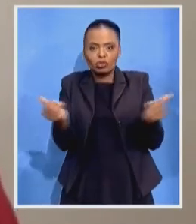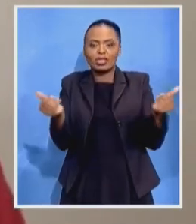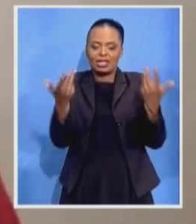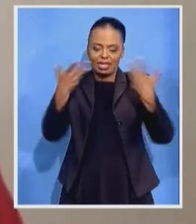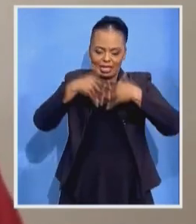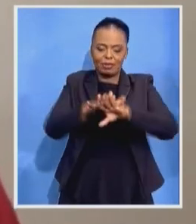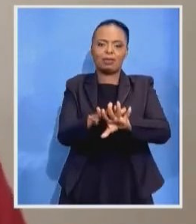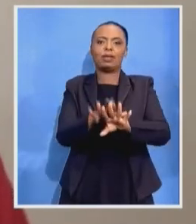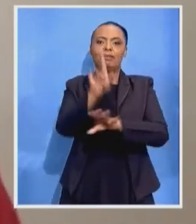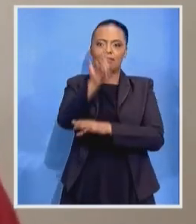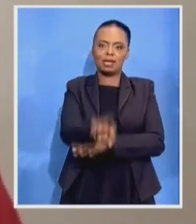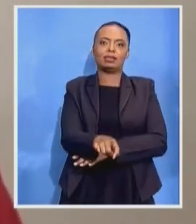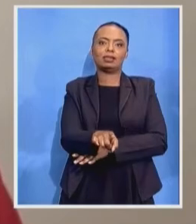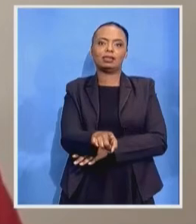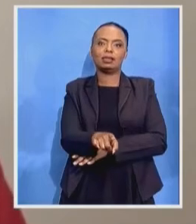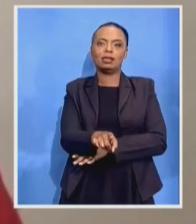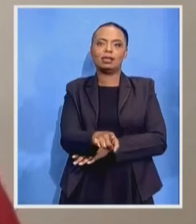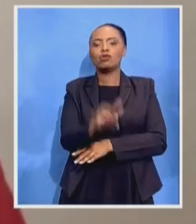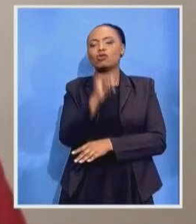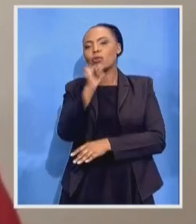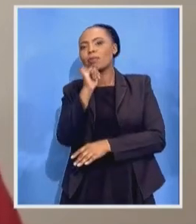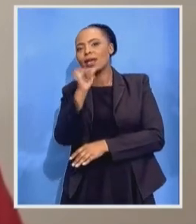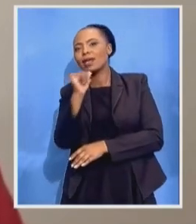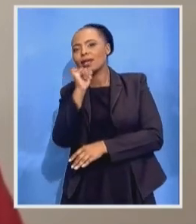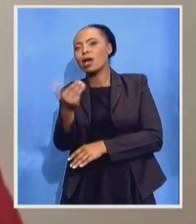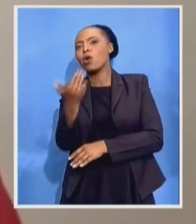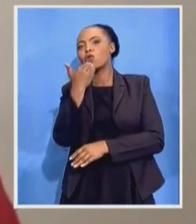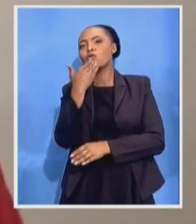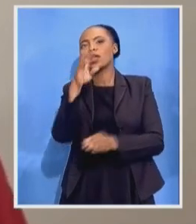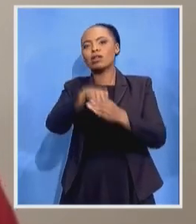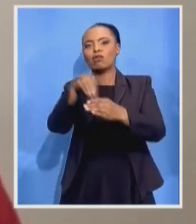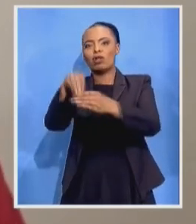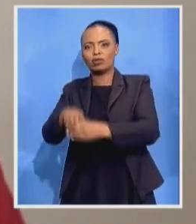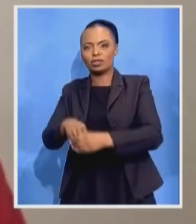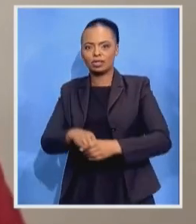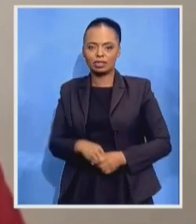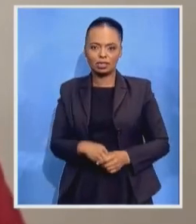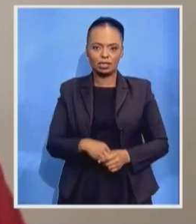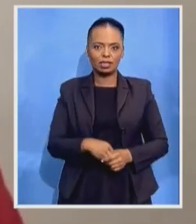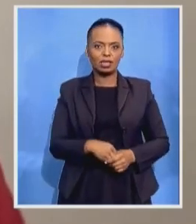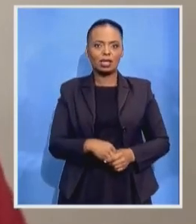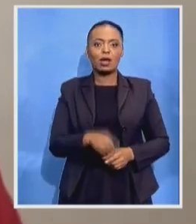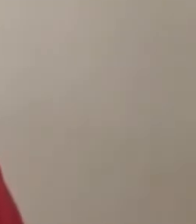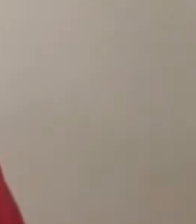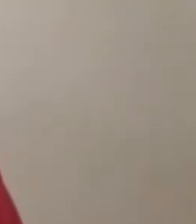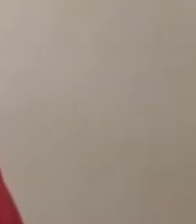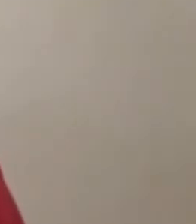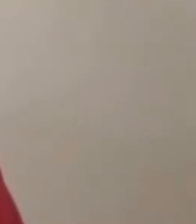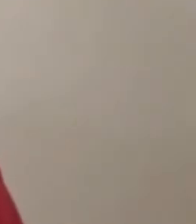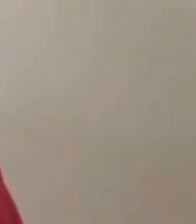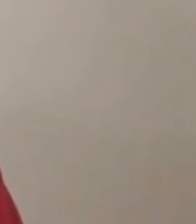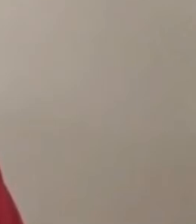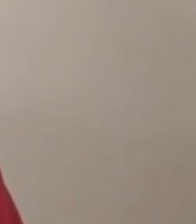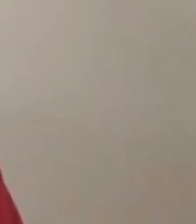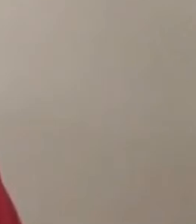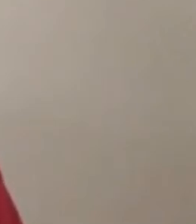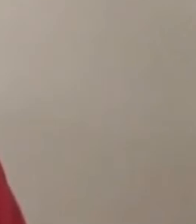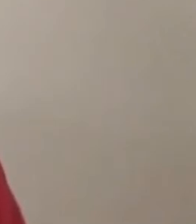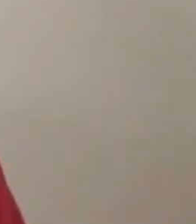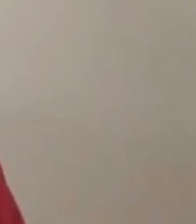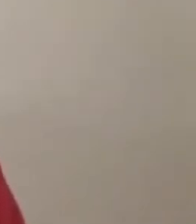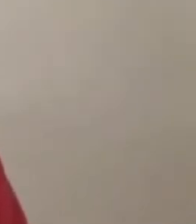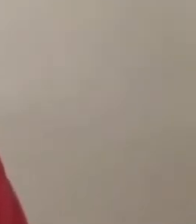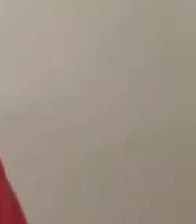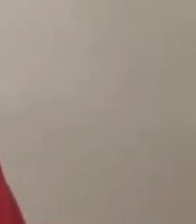who is involved. What we are saying is that we support the ANC resolution that anyone who is charged must step